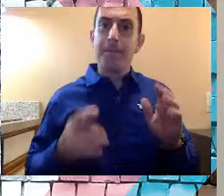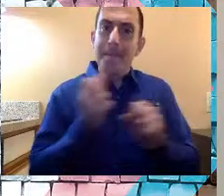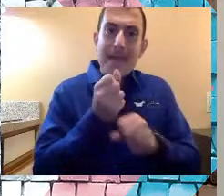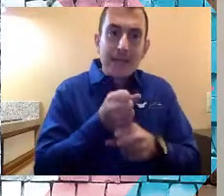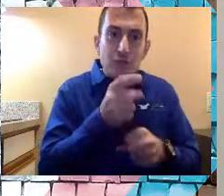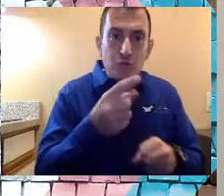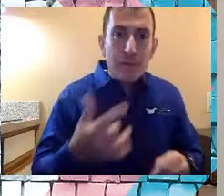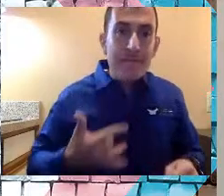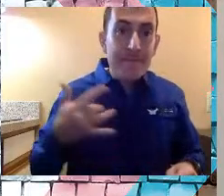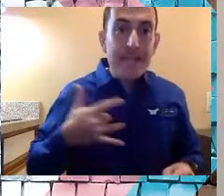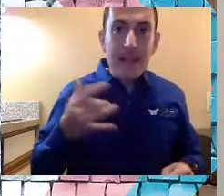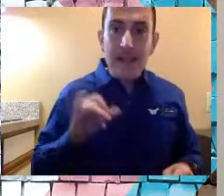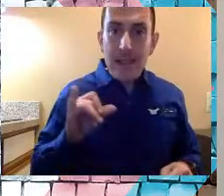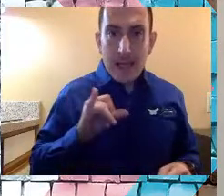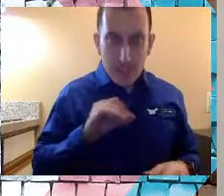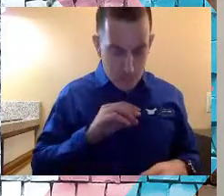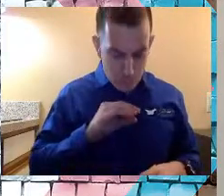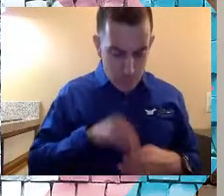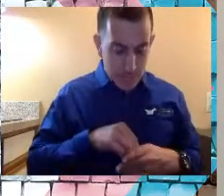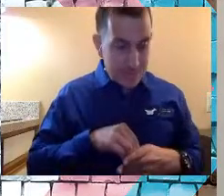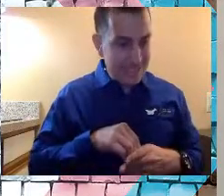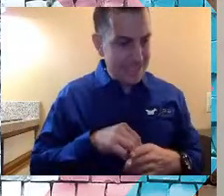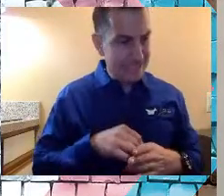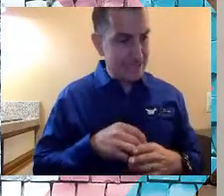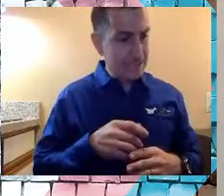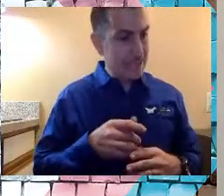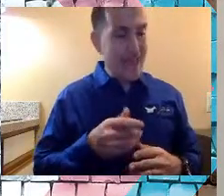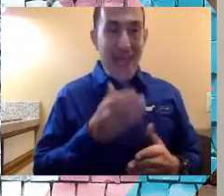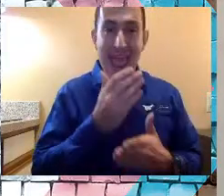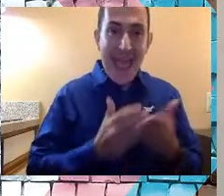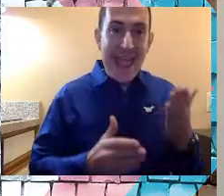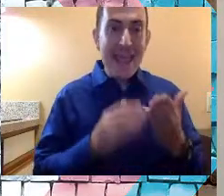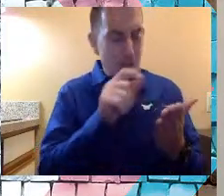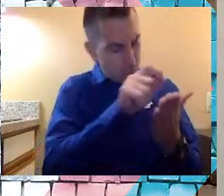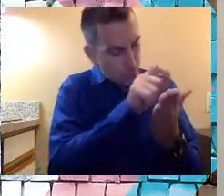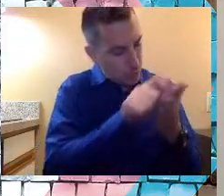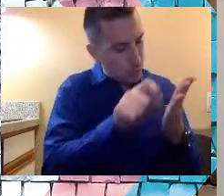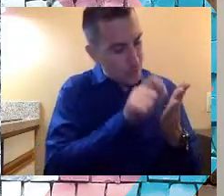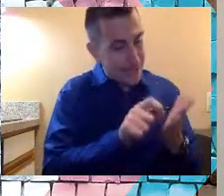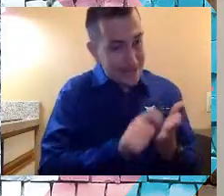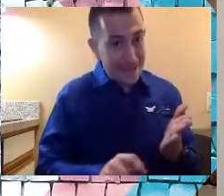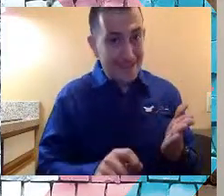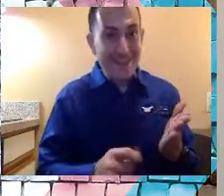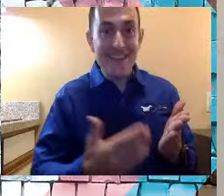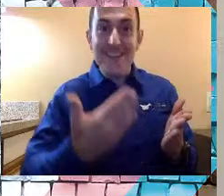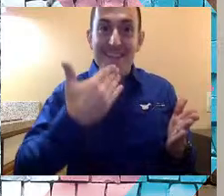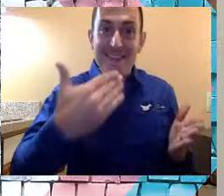always best to write a handwritten thank you note out. It really makes their heart grow.